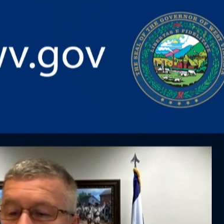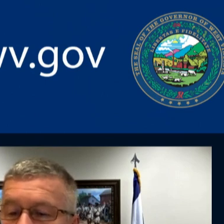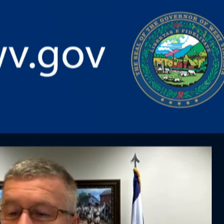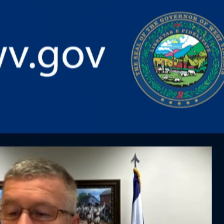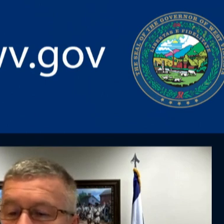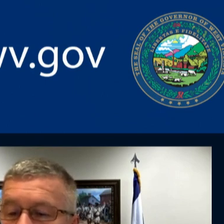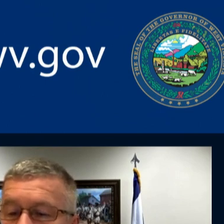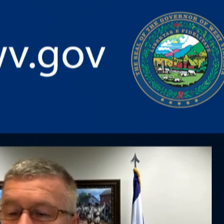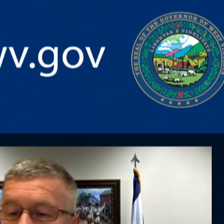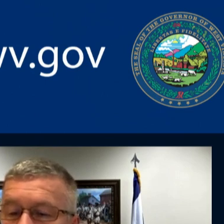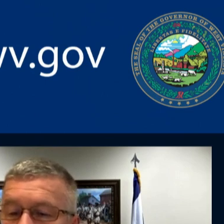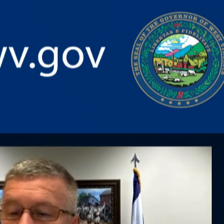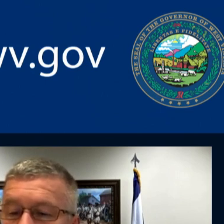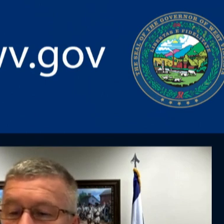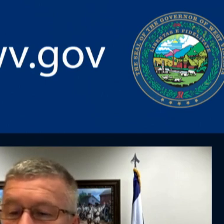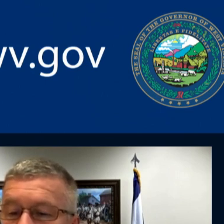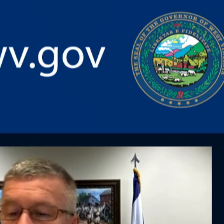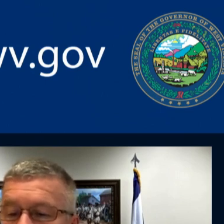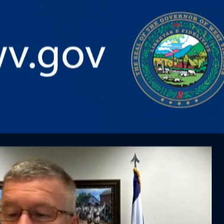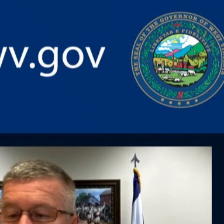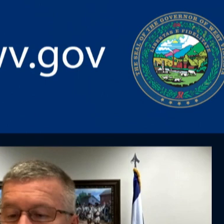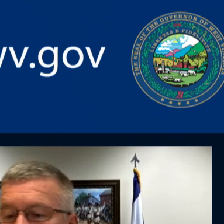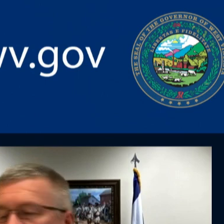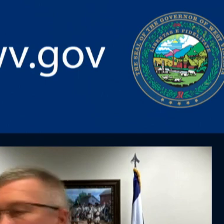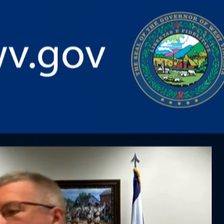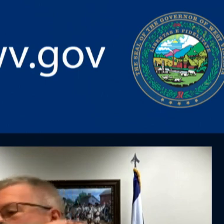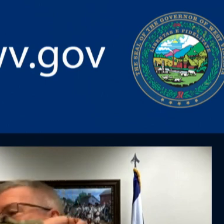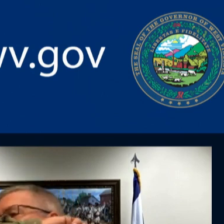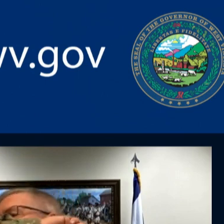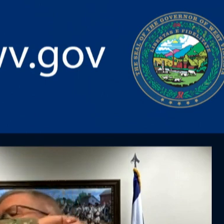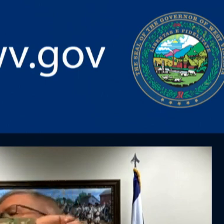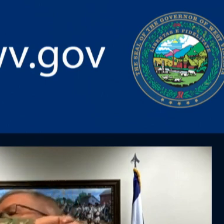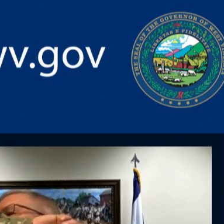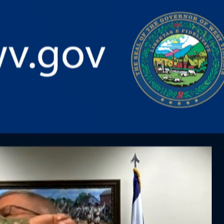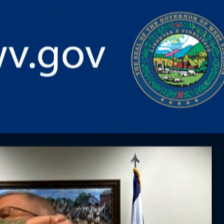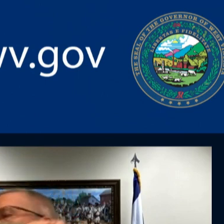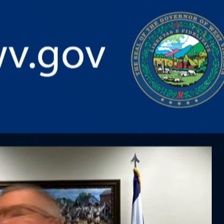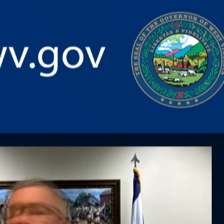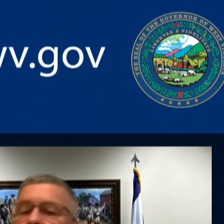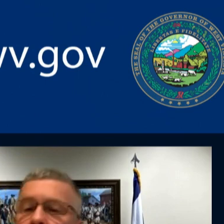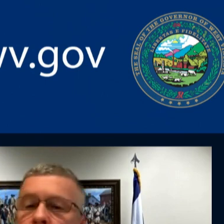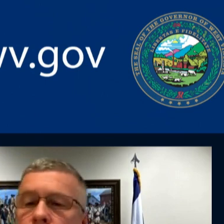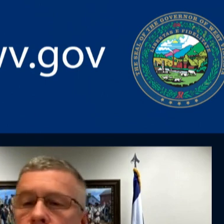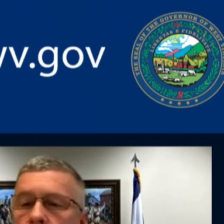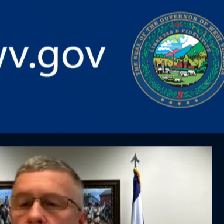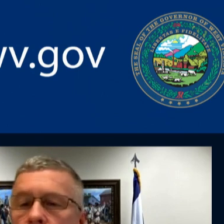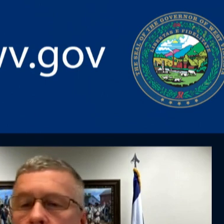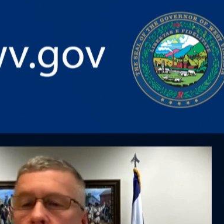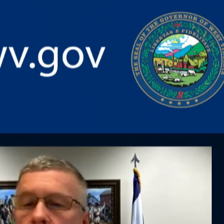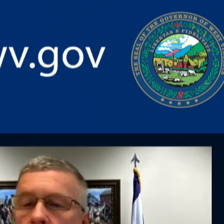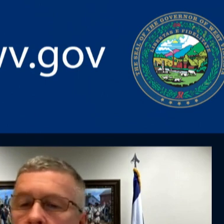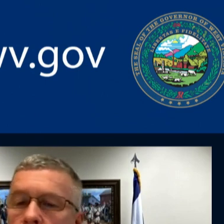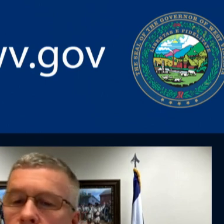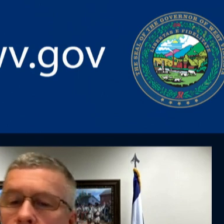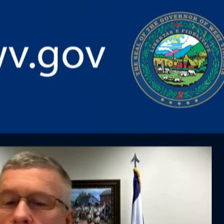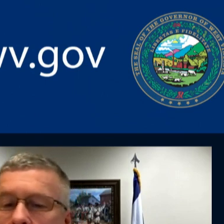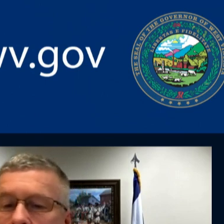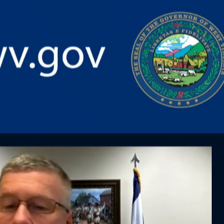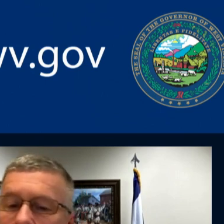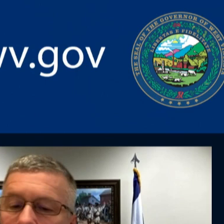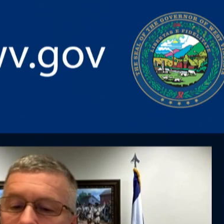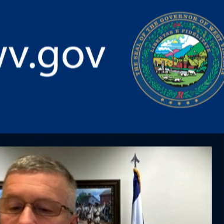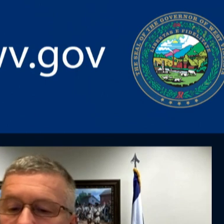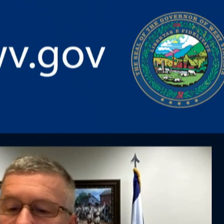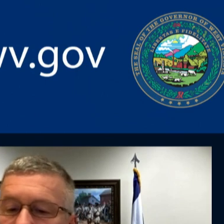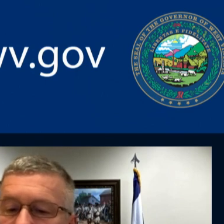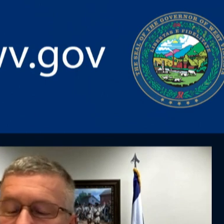Amjad, Dr. Marsh, how far should we be going with contact tracing with these people who are tested